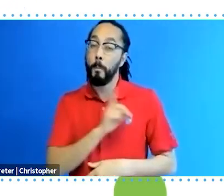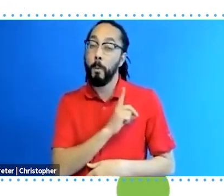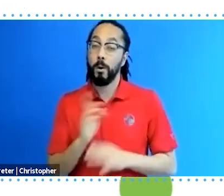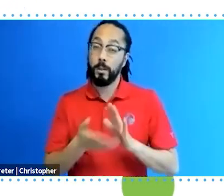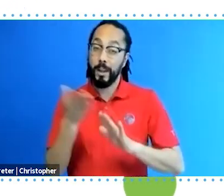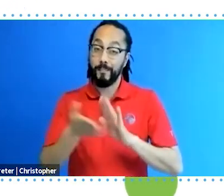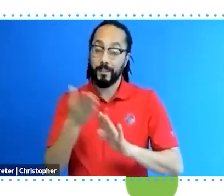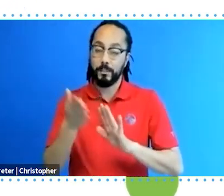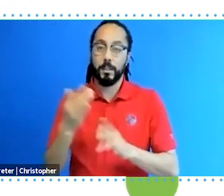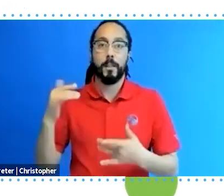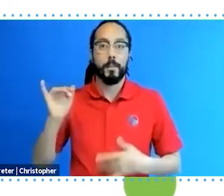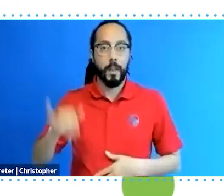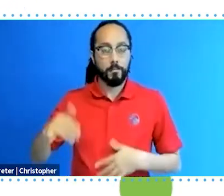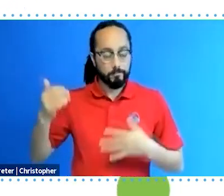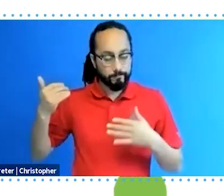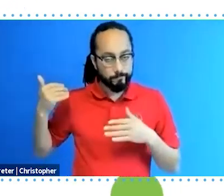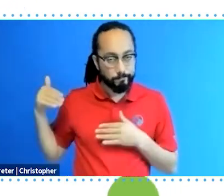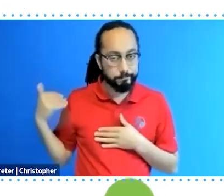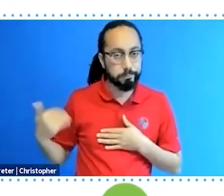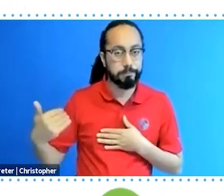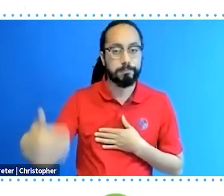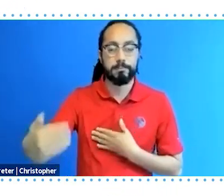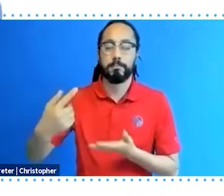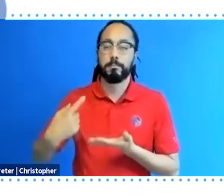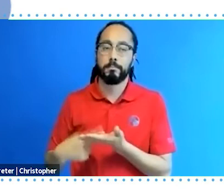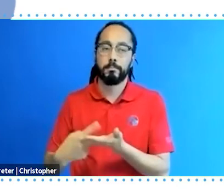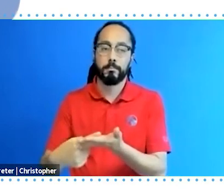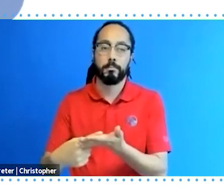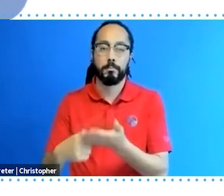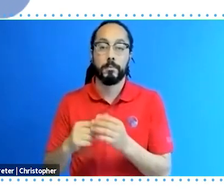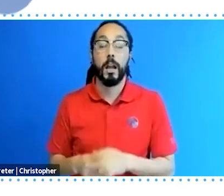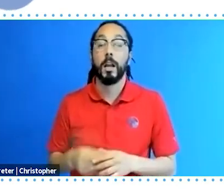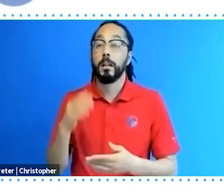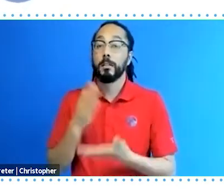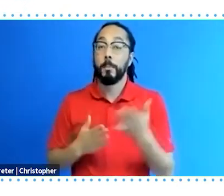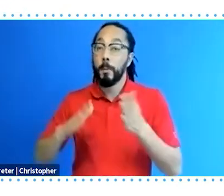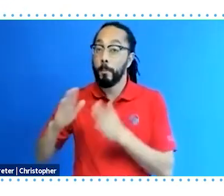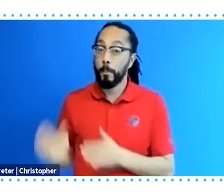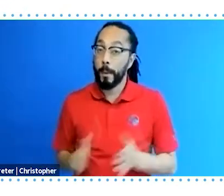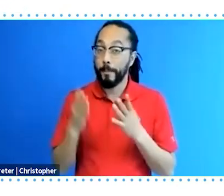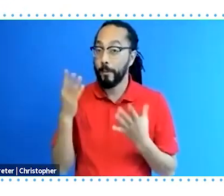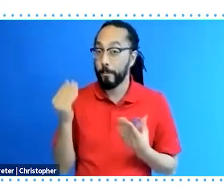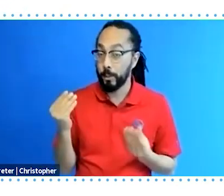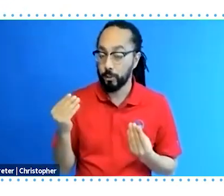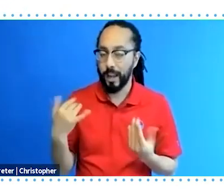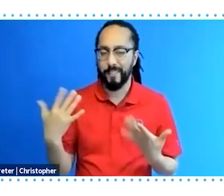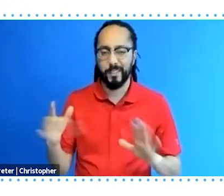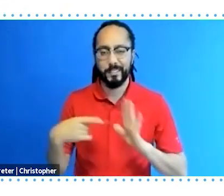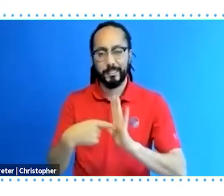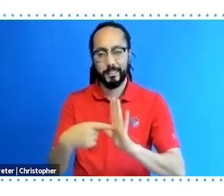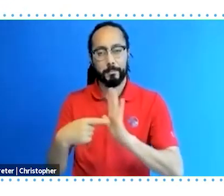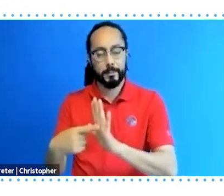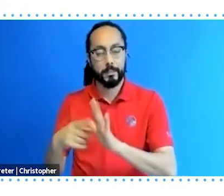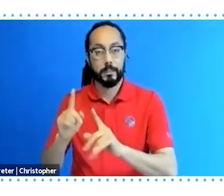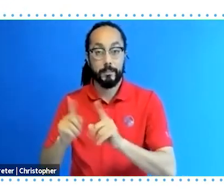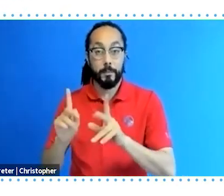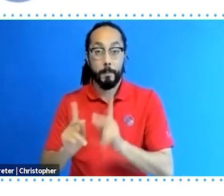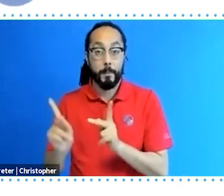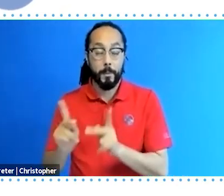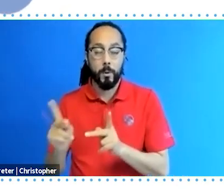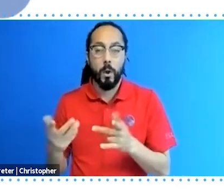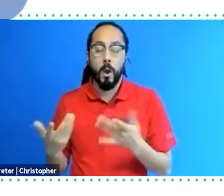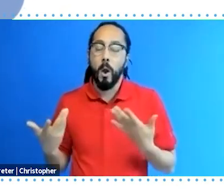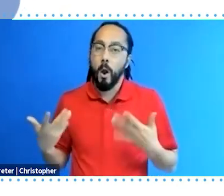those conversations. And in some of the preparatory material, I've given you lots of examples of people that have already been bringing up